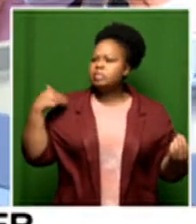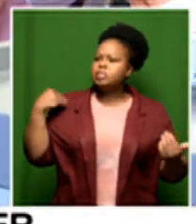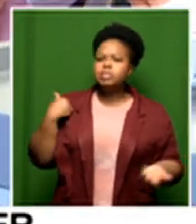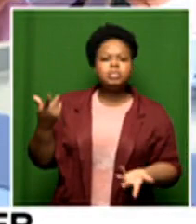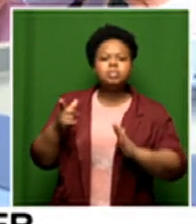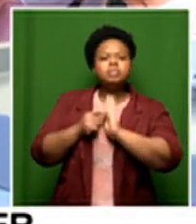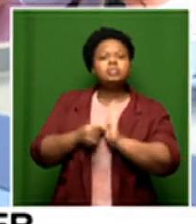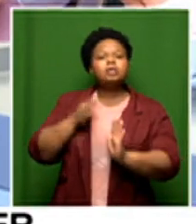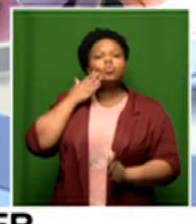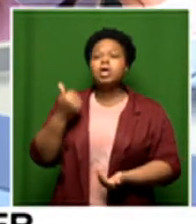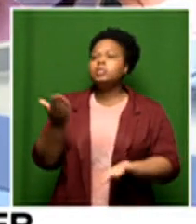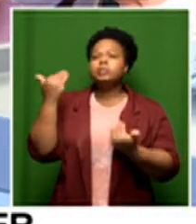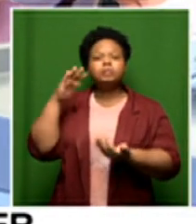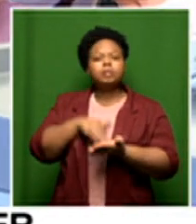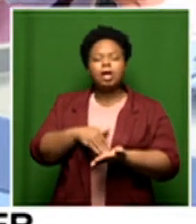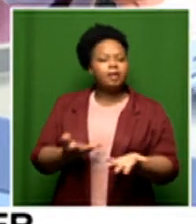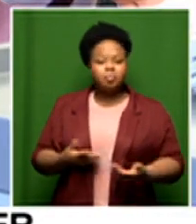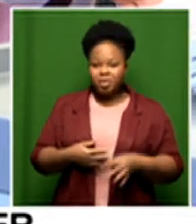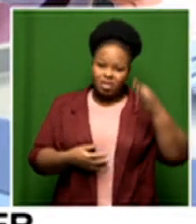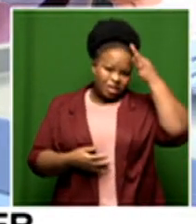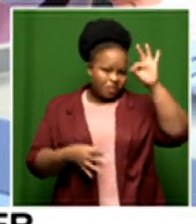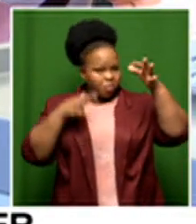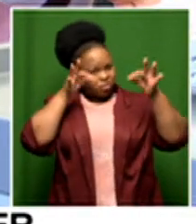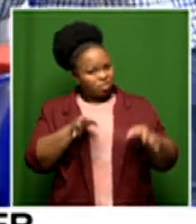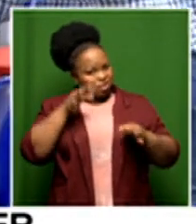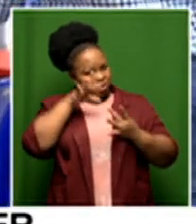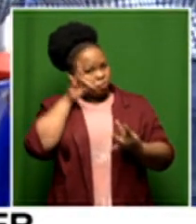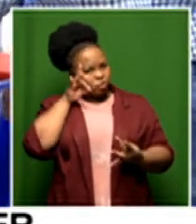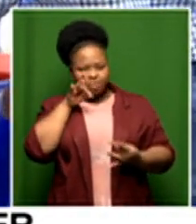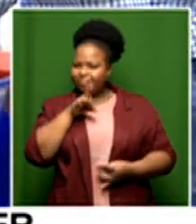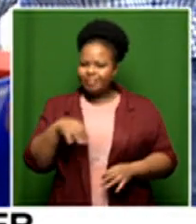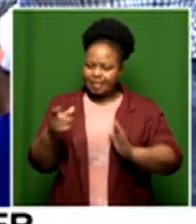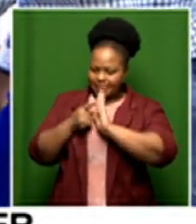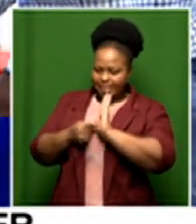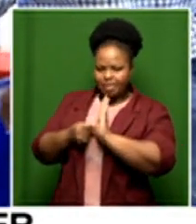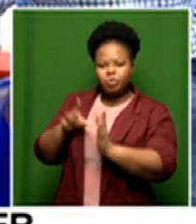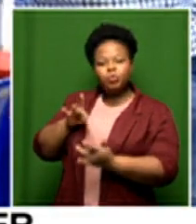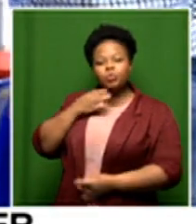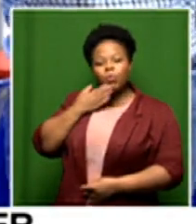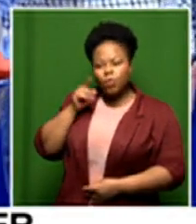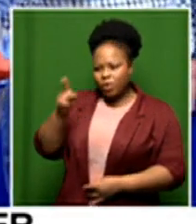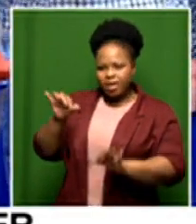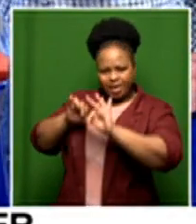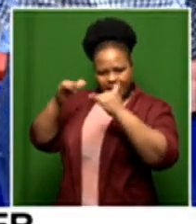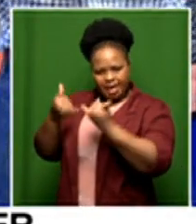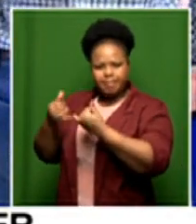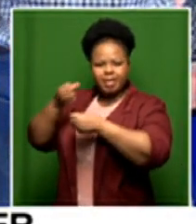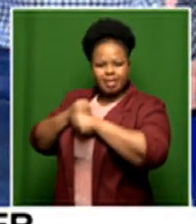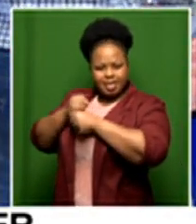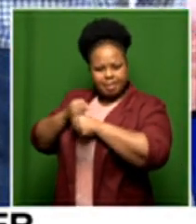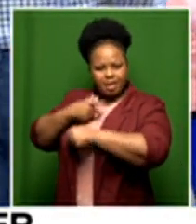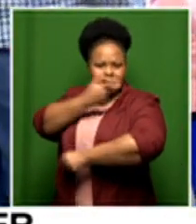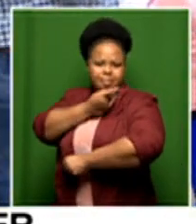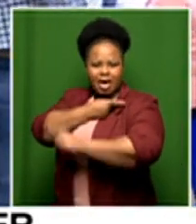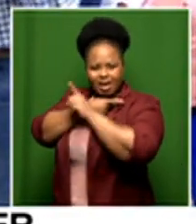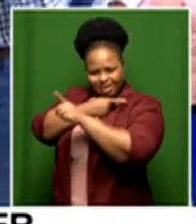date. The date is not up to the government. The date is up to the manufacturers. And they are saying